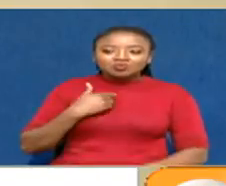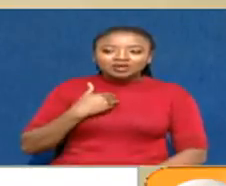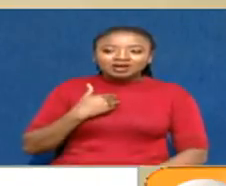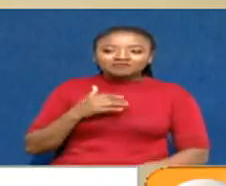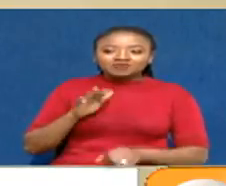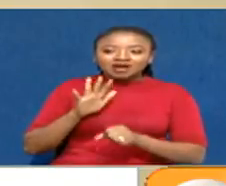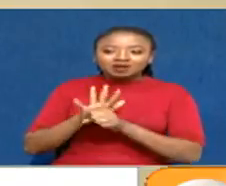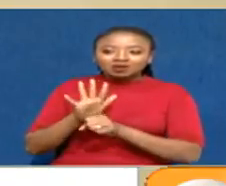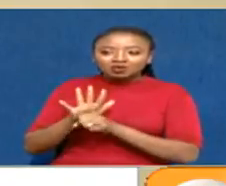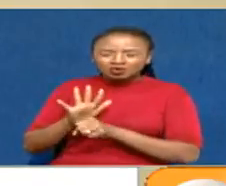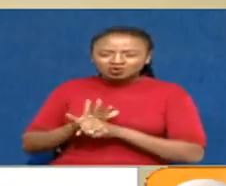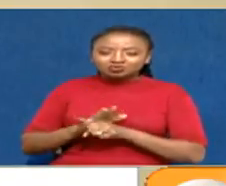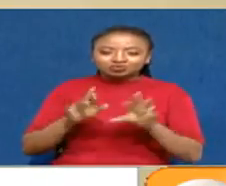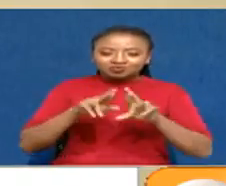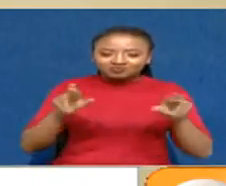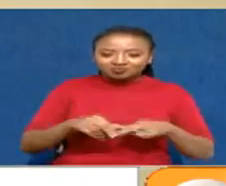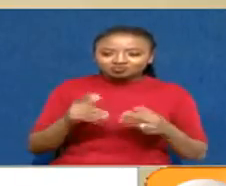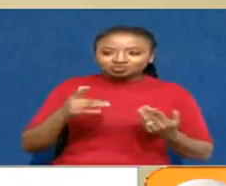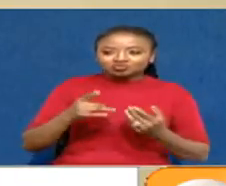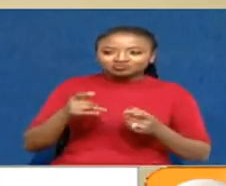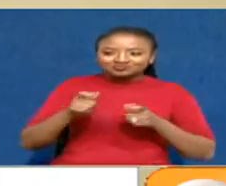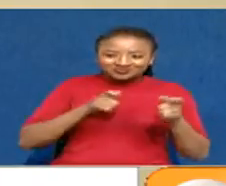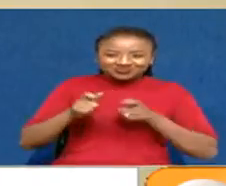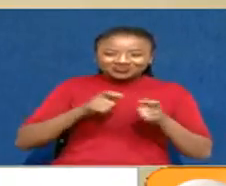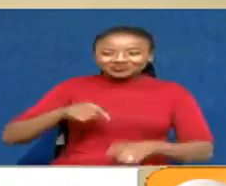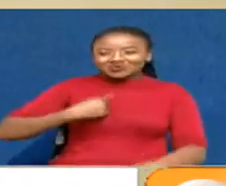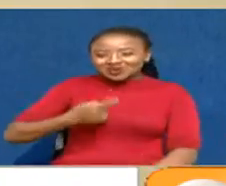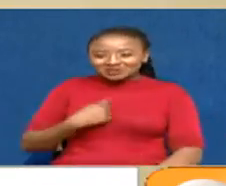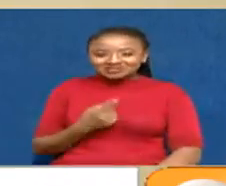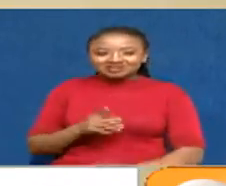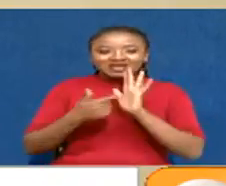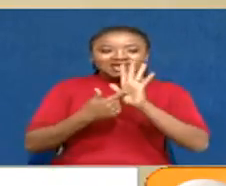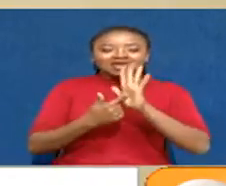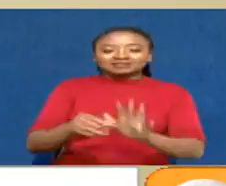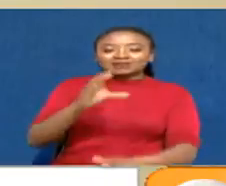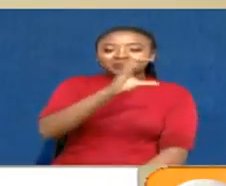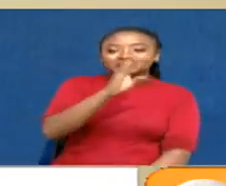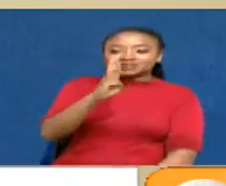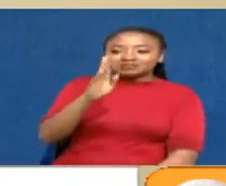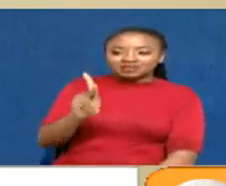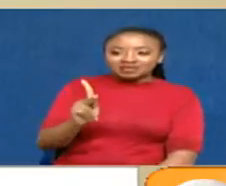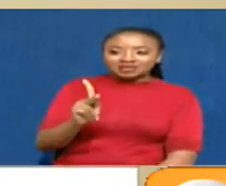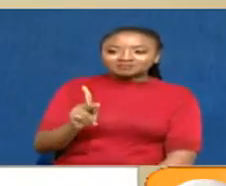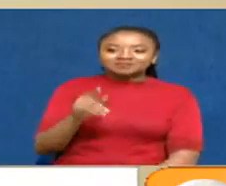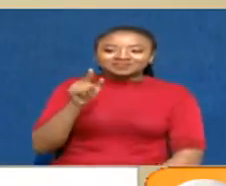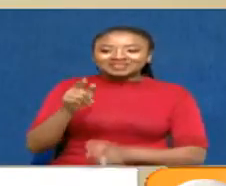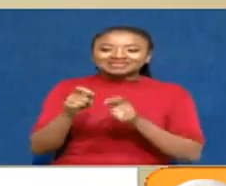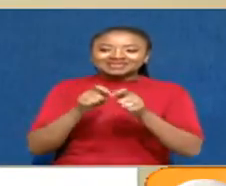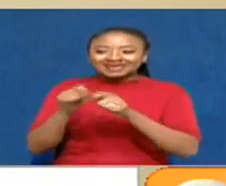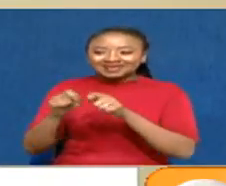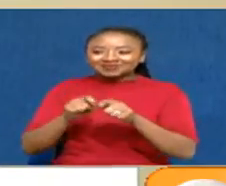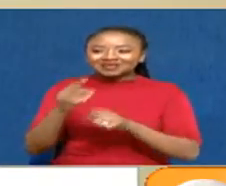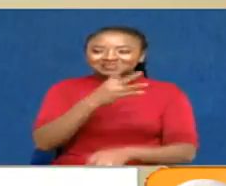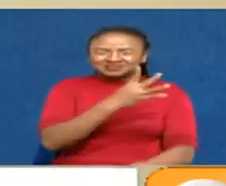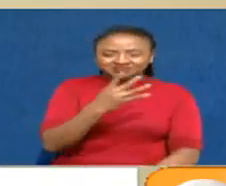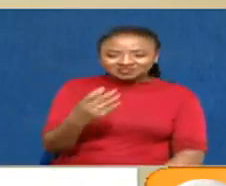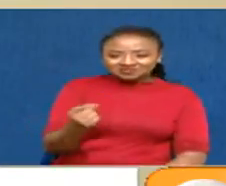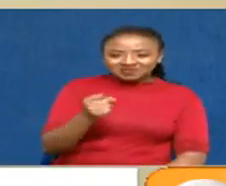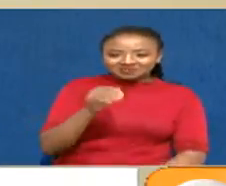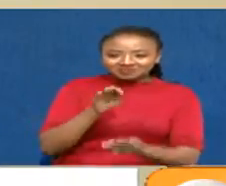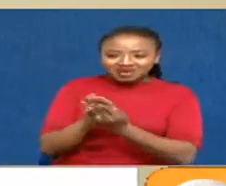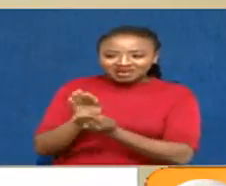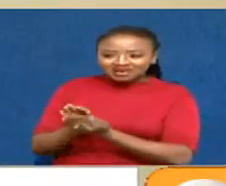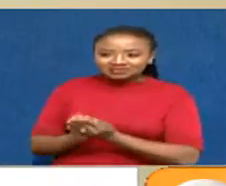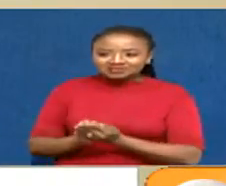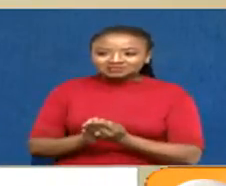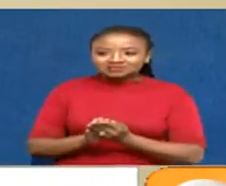self-regulated organizations, because if you think of maybe the Central Bank of Kenya, they regulate today 40 banks, 45 banks.